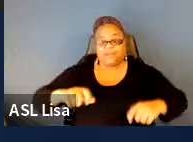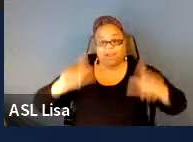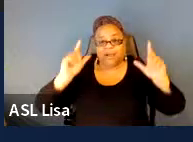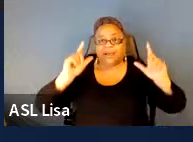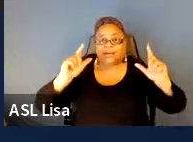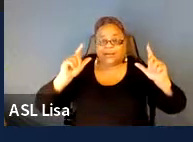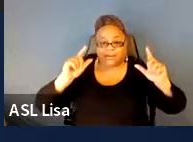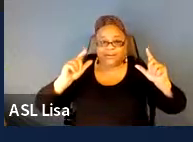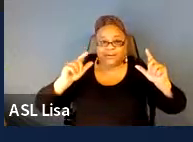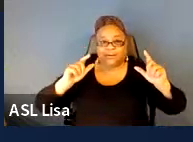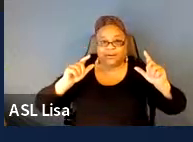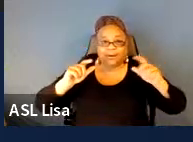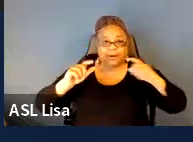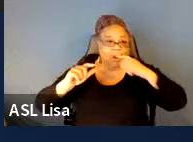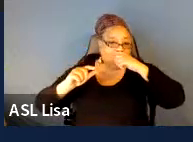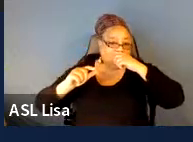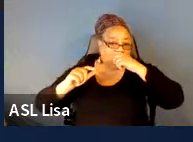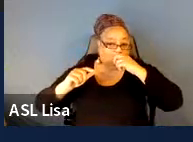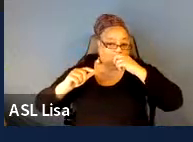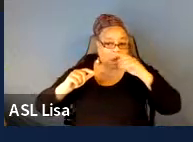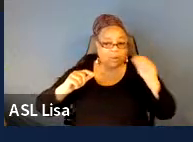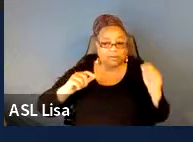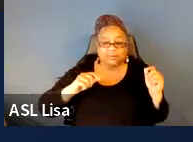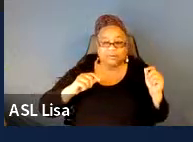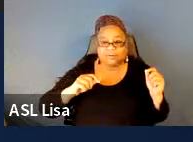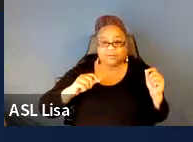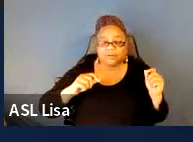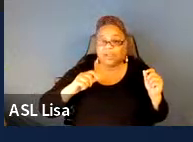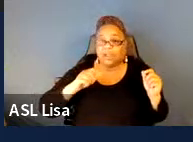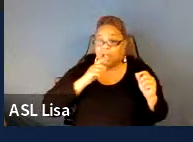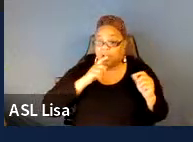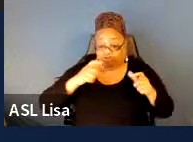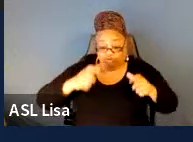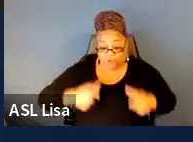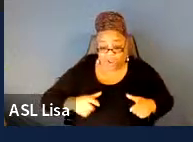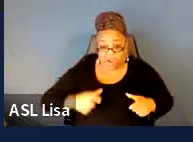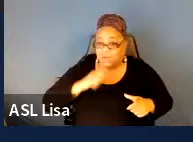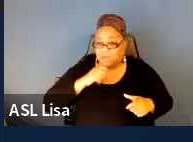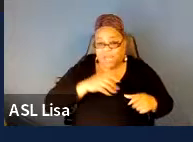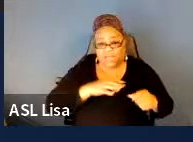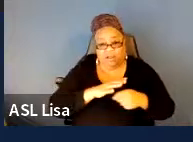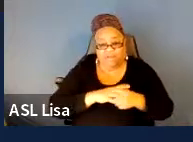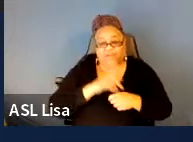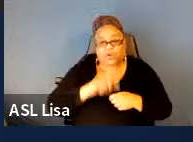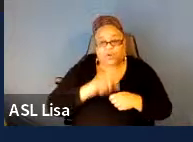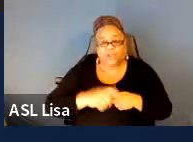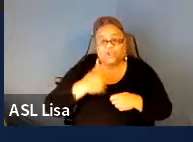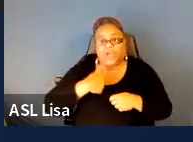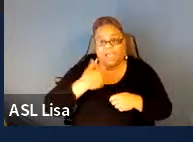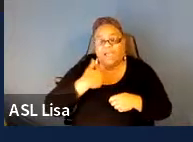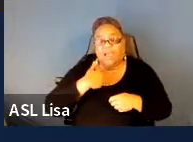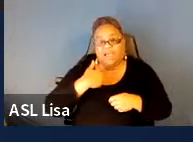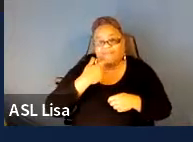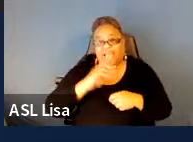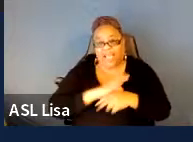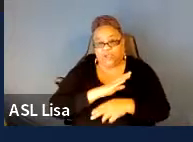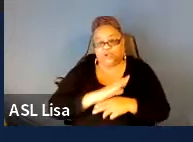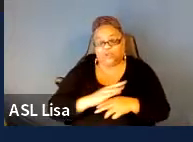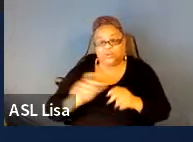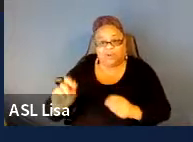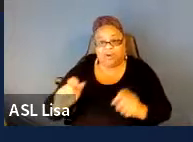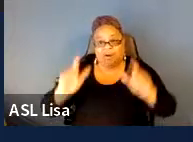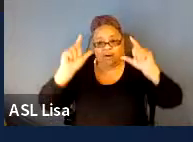marking space as an accessible space is not good enough. You do need to have an actual sign out there.